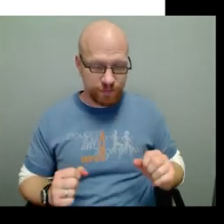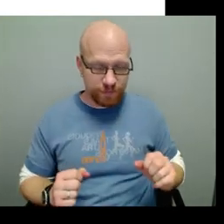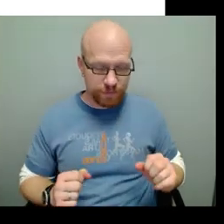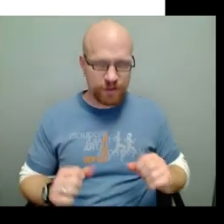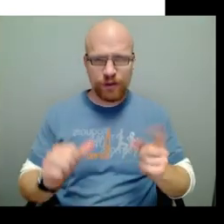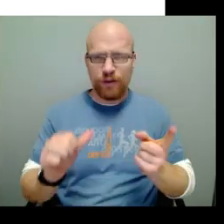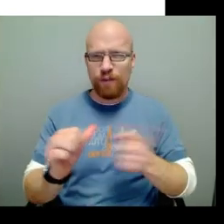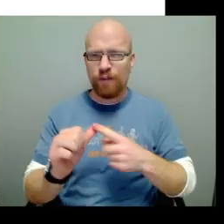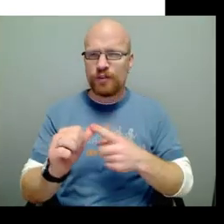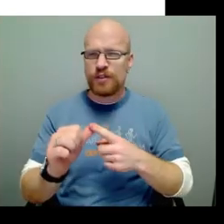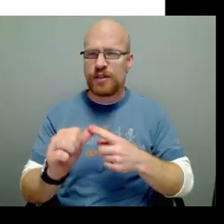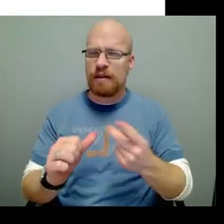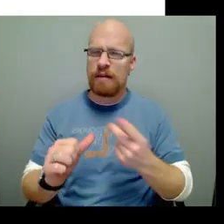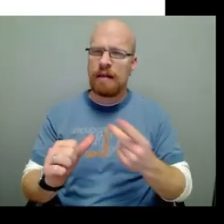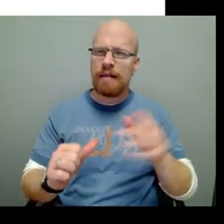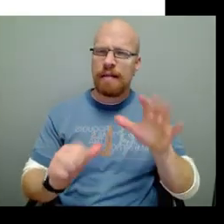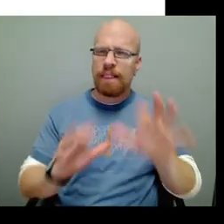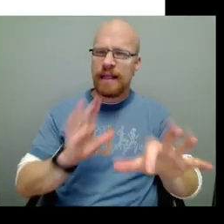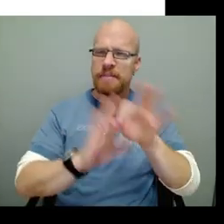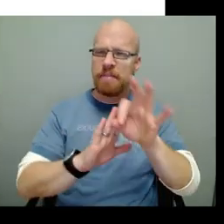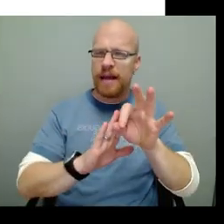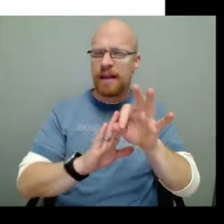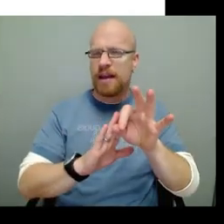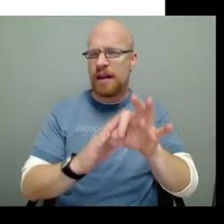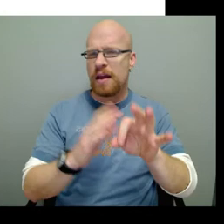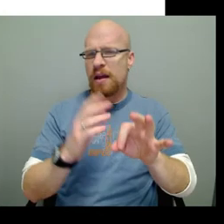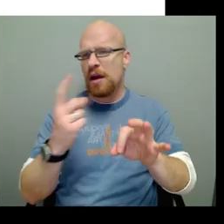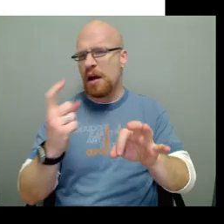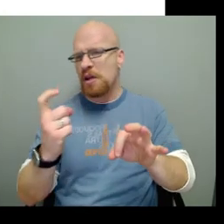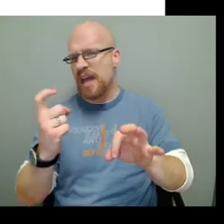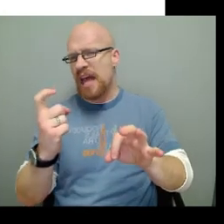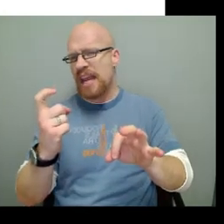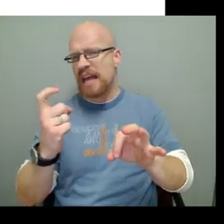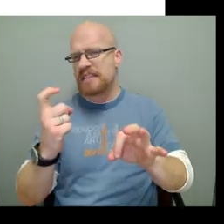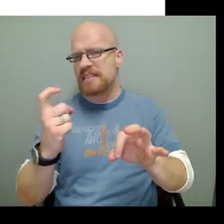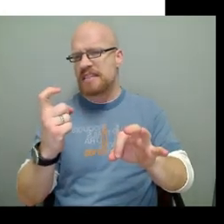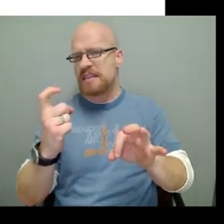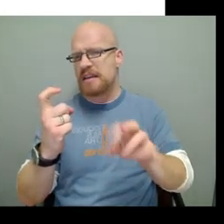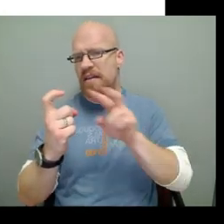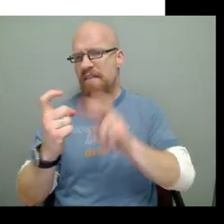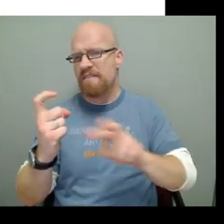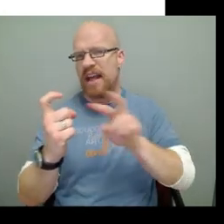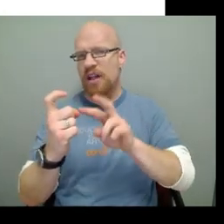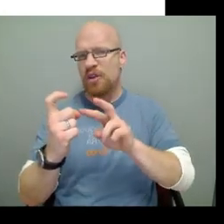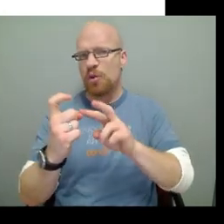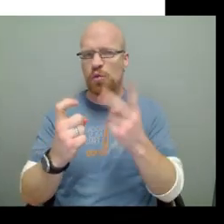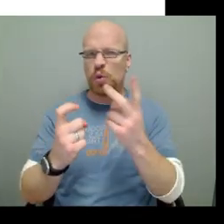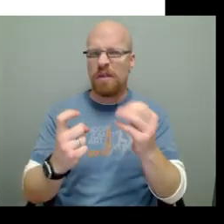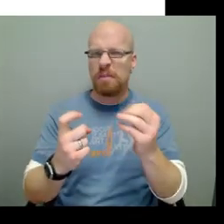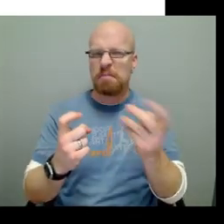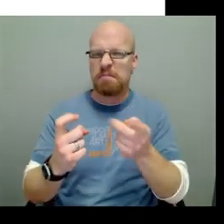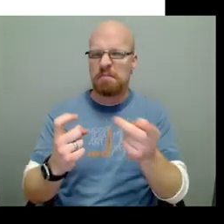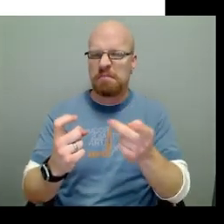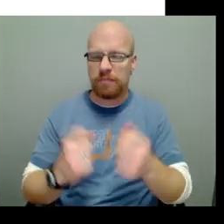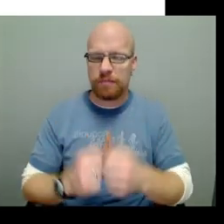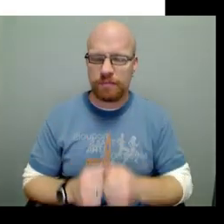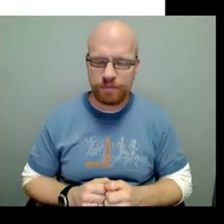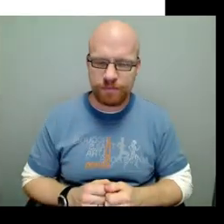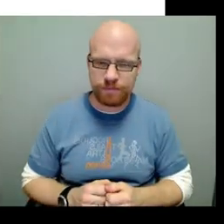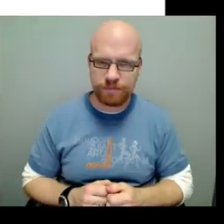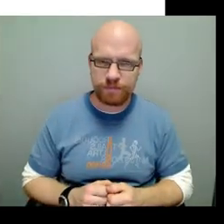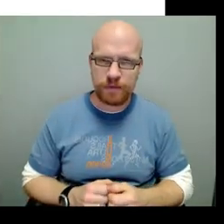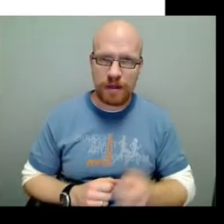pairs. First, let's pick an x value, 2 of them.